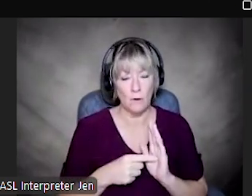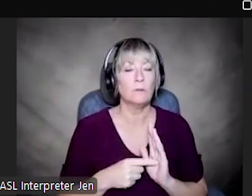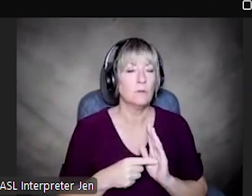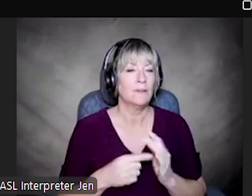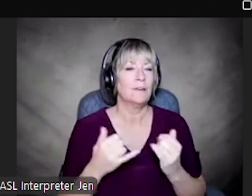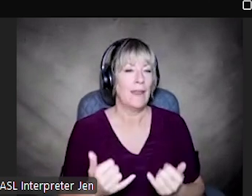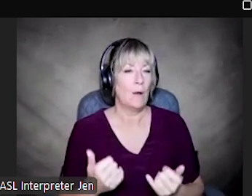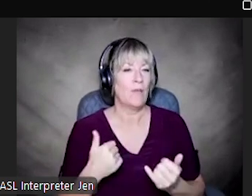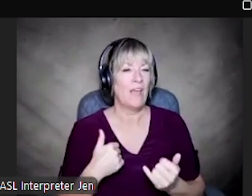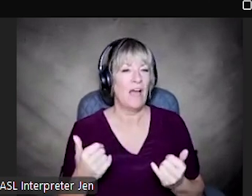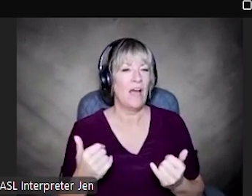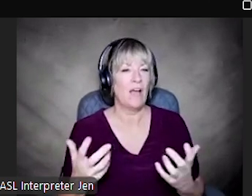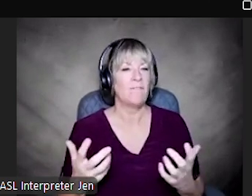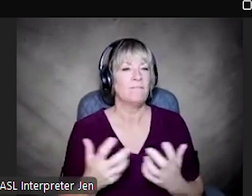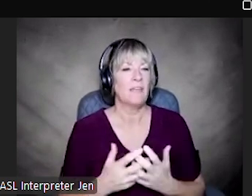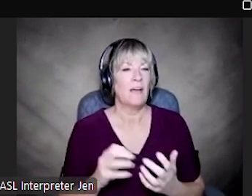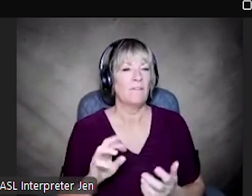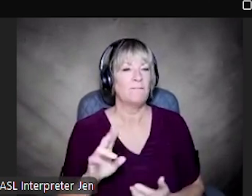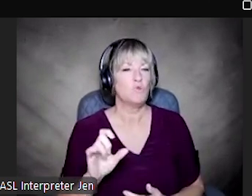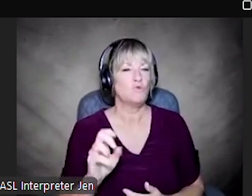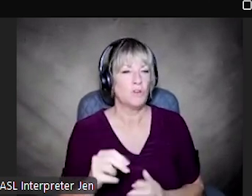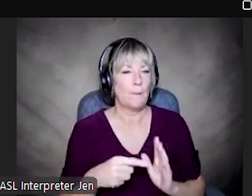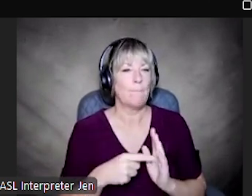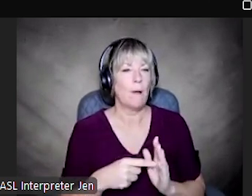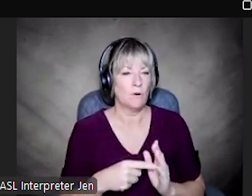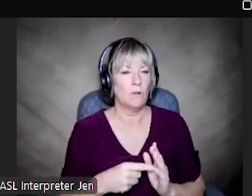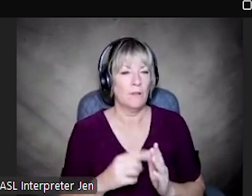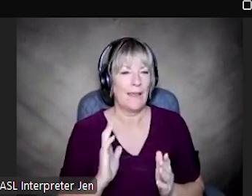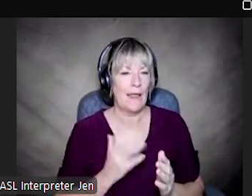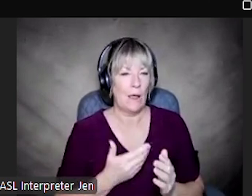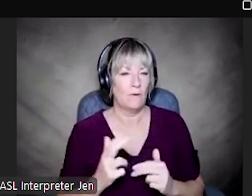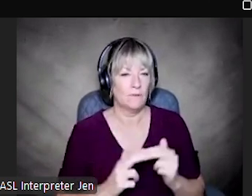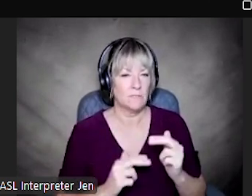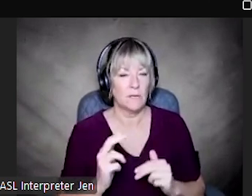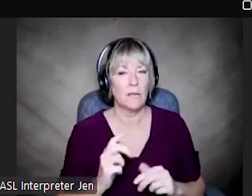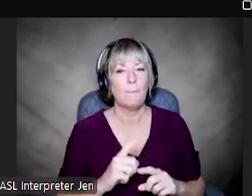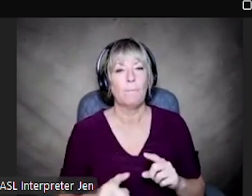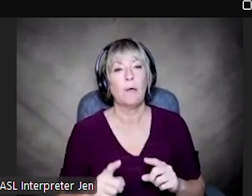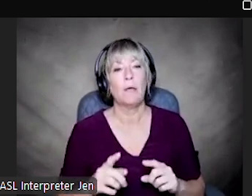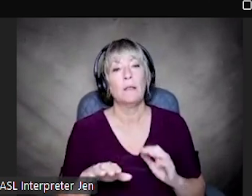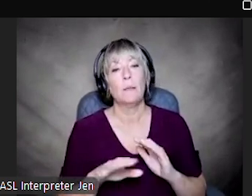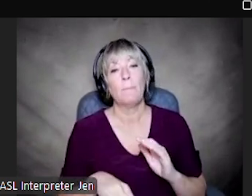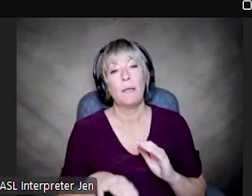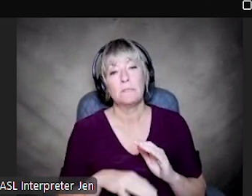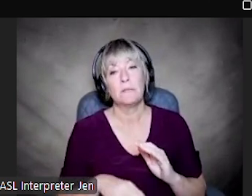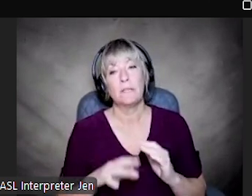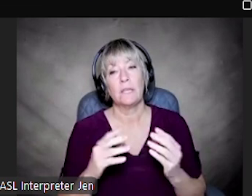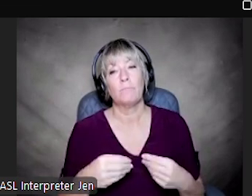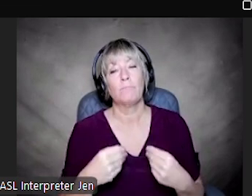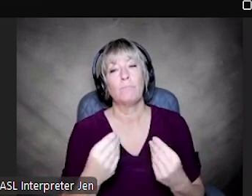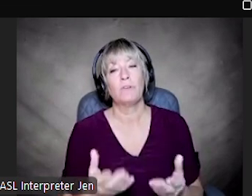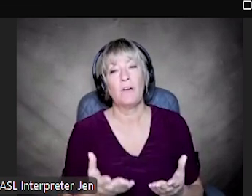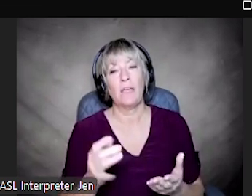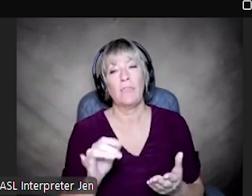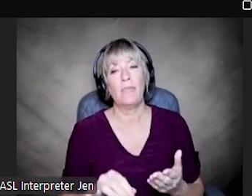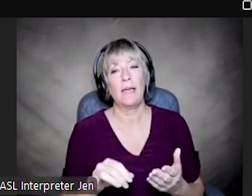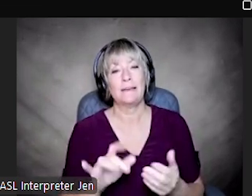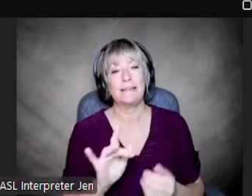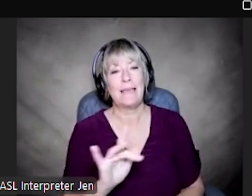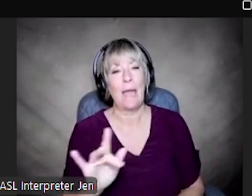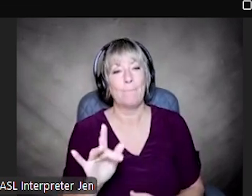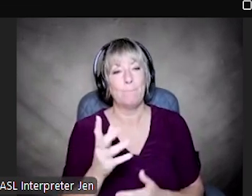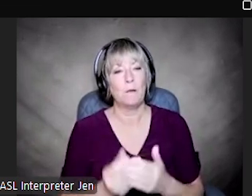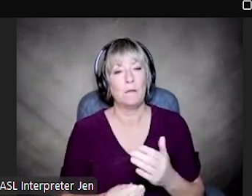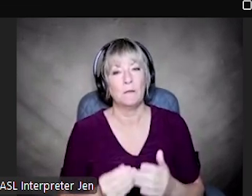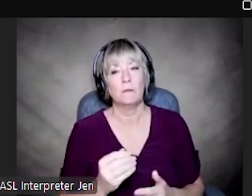like a fusion model light at our facility. But we basically provide that gap, and not